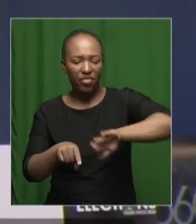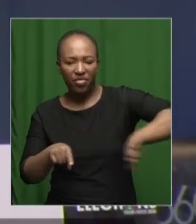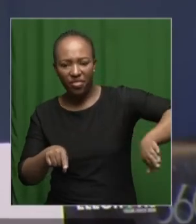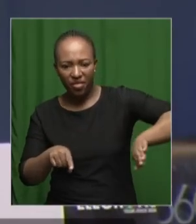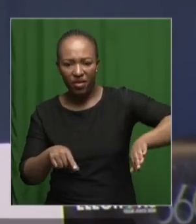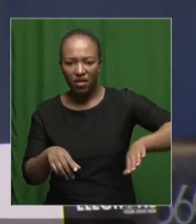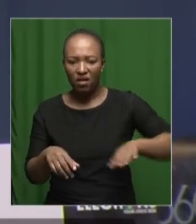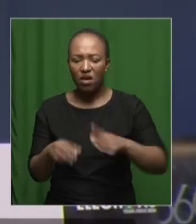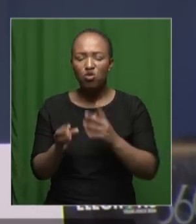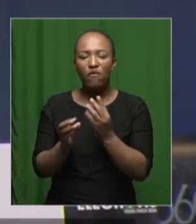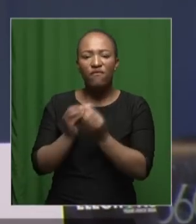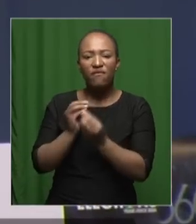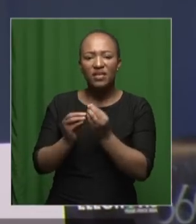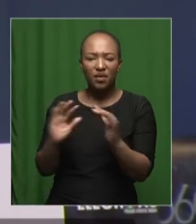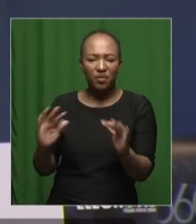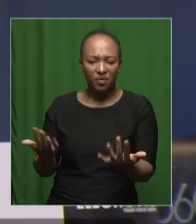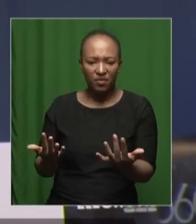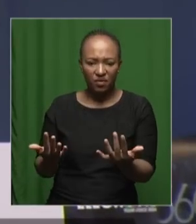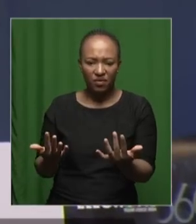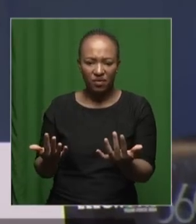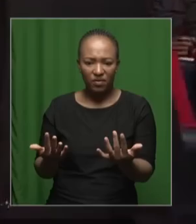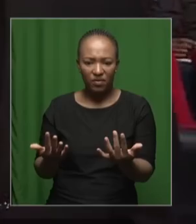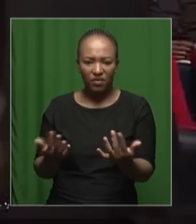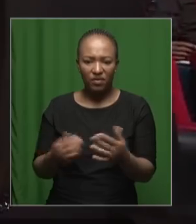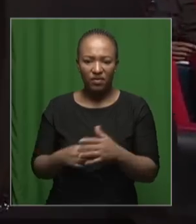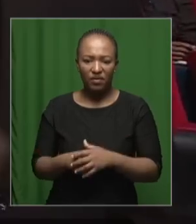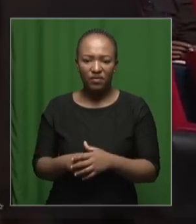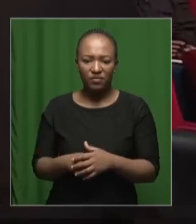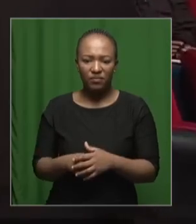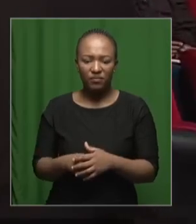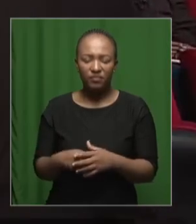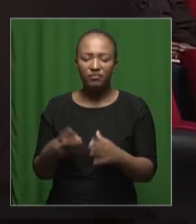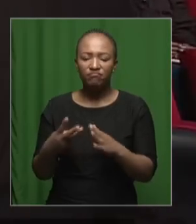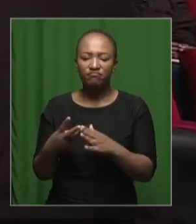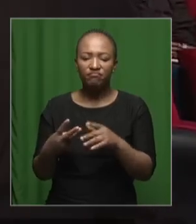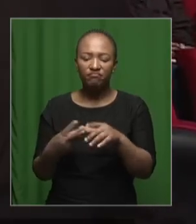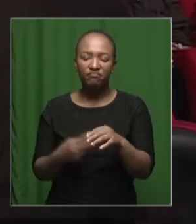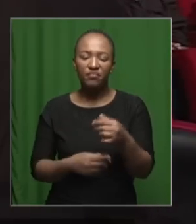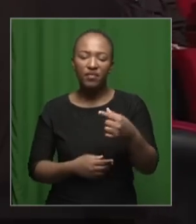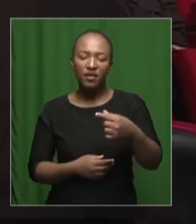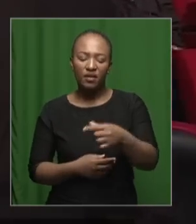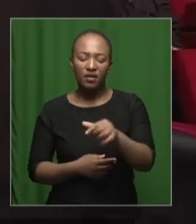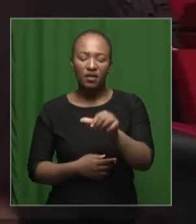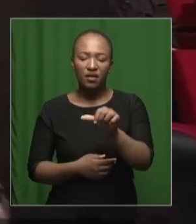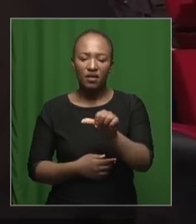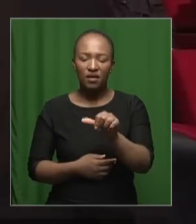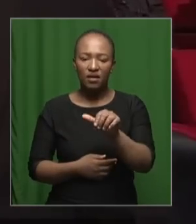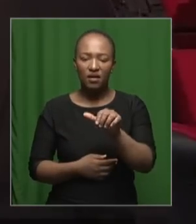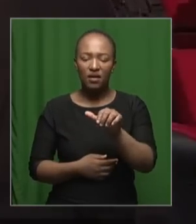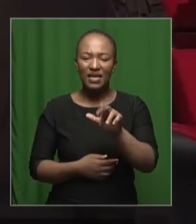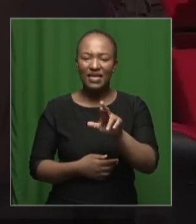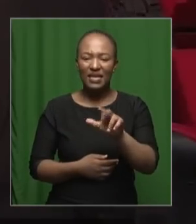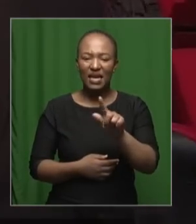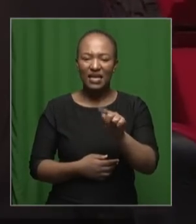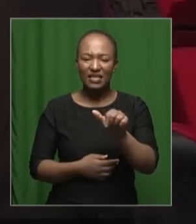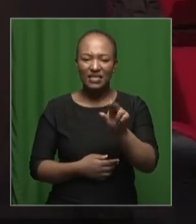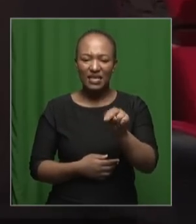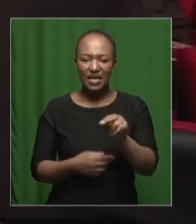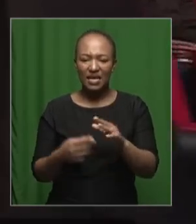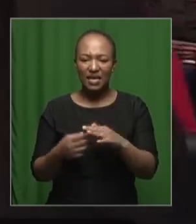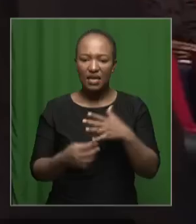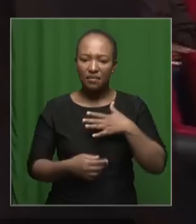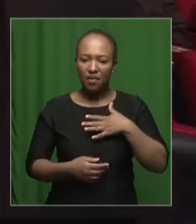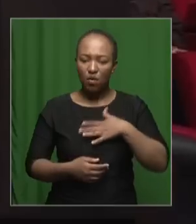you going to correct that? And the next one is to His Excellency Gayton McKenzie. I want to know from